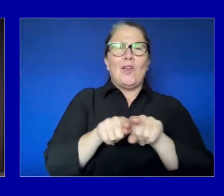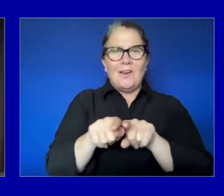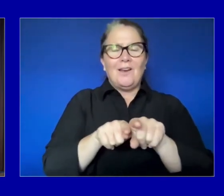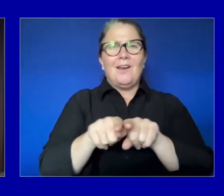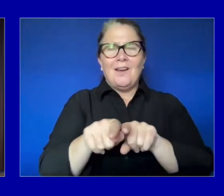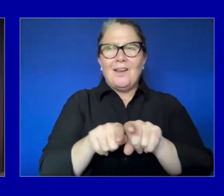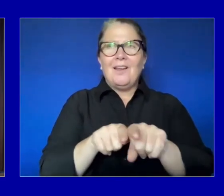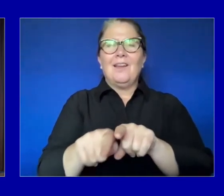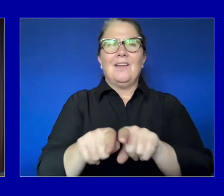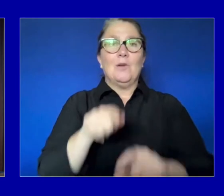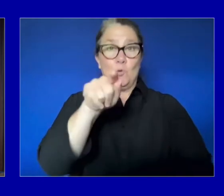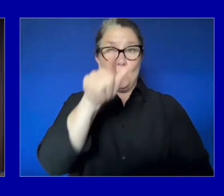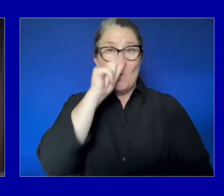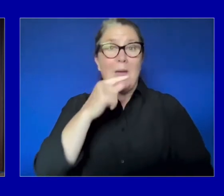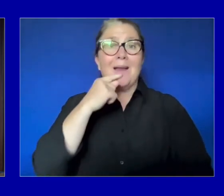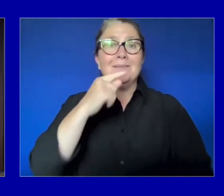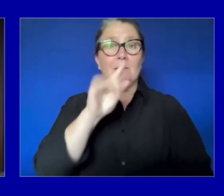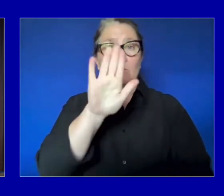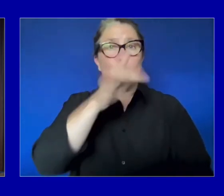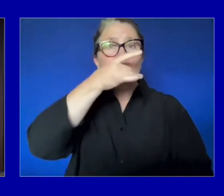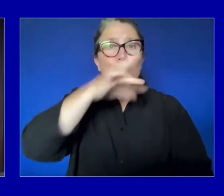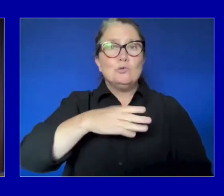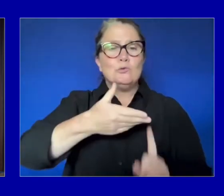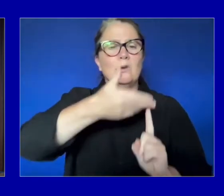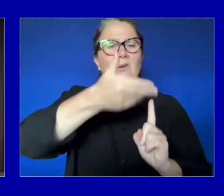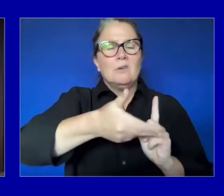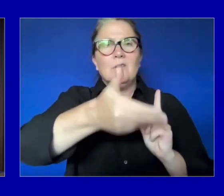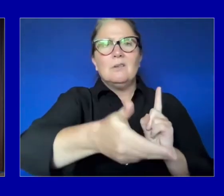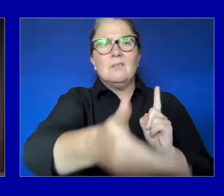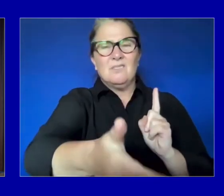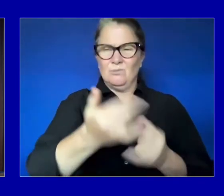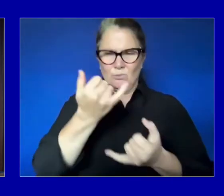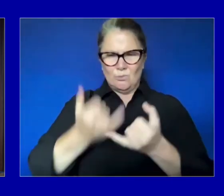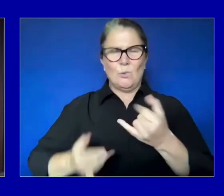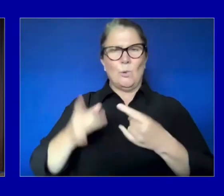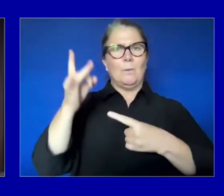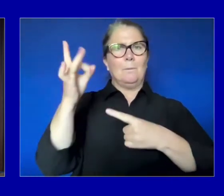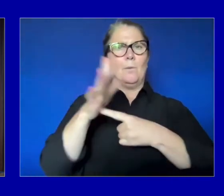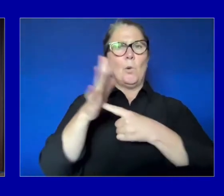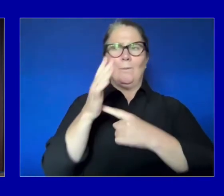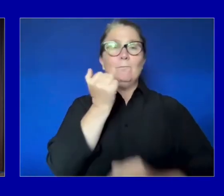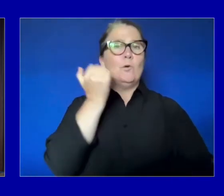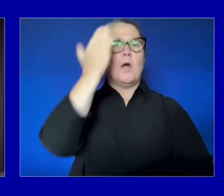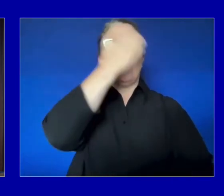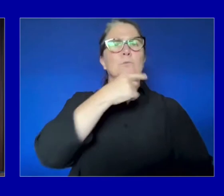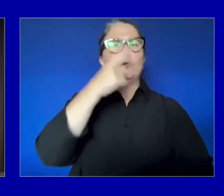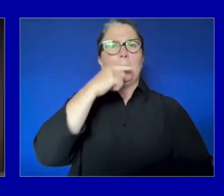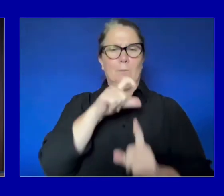it is for us as Aboriginal people to be doing this, um, and together in unity.